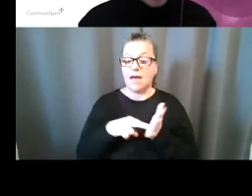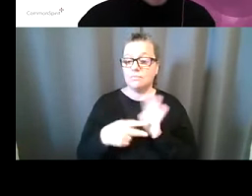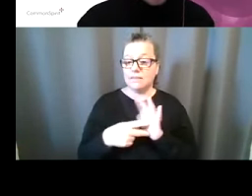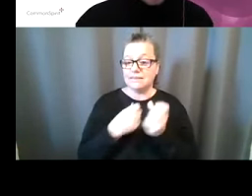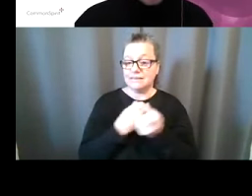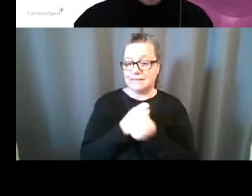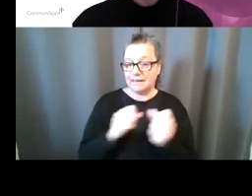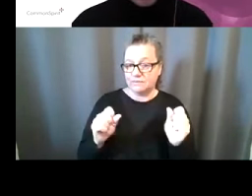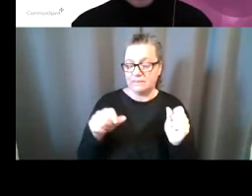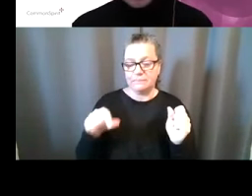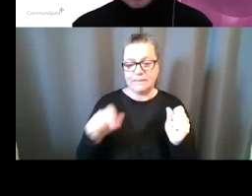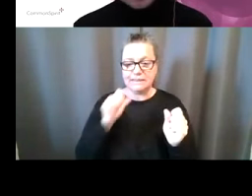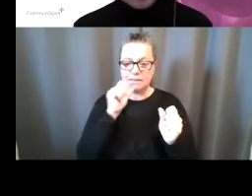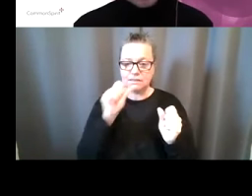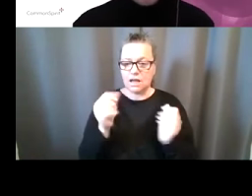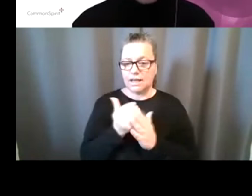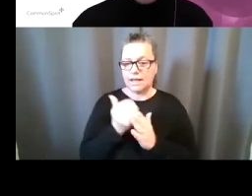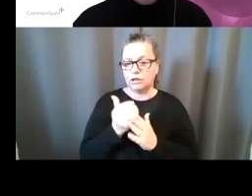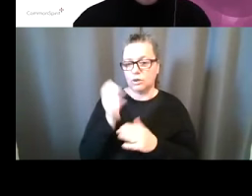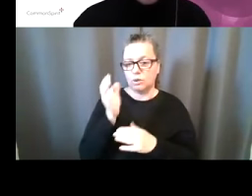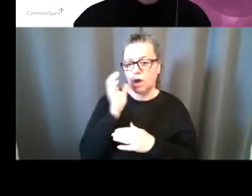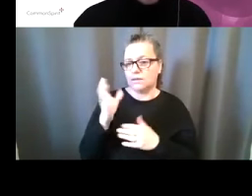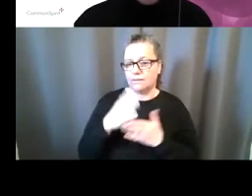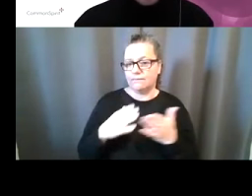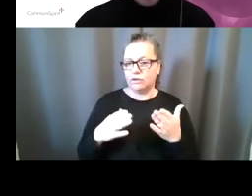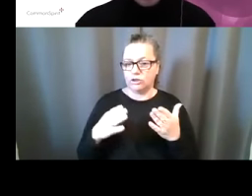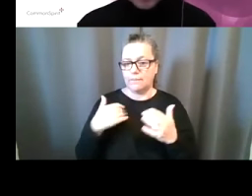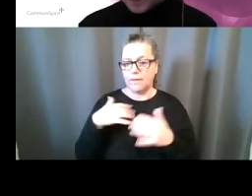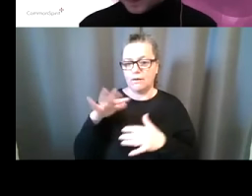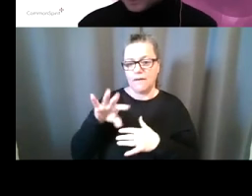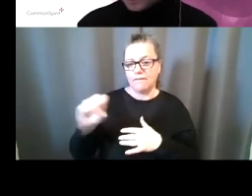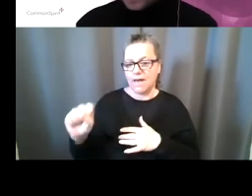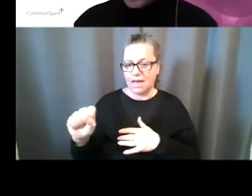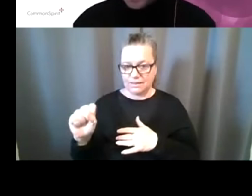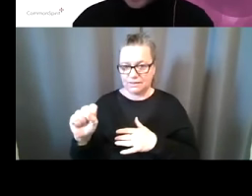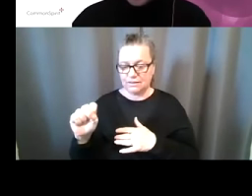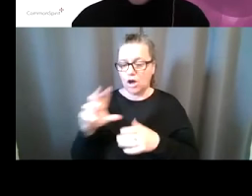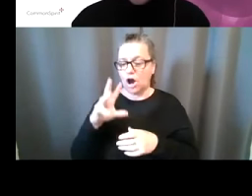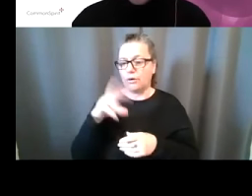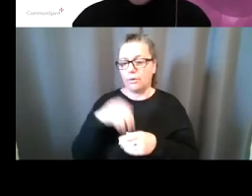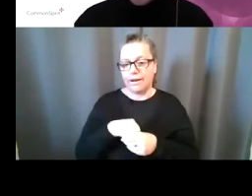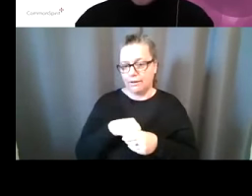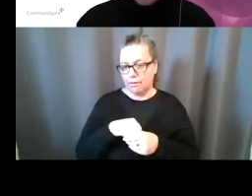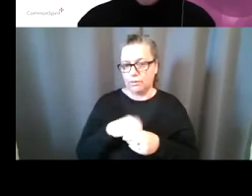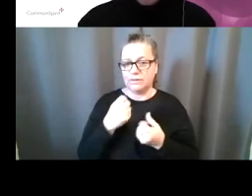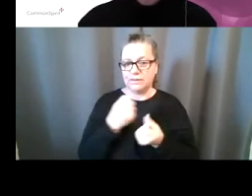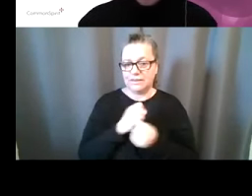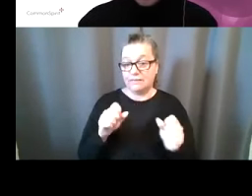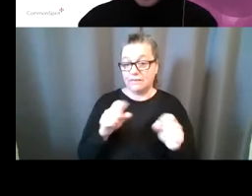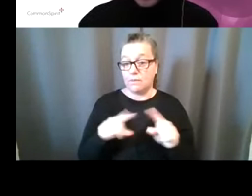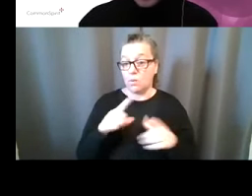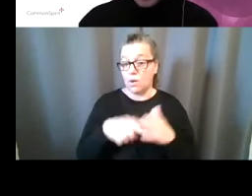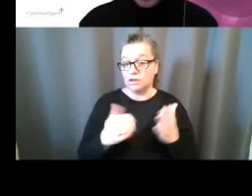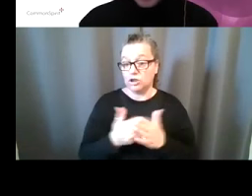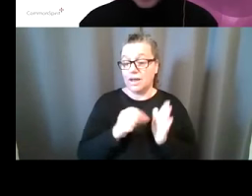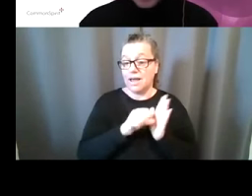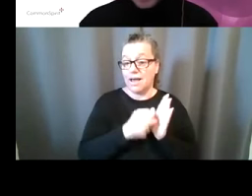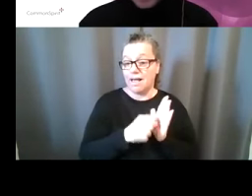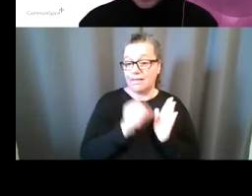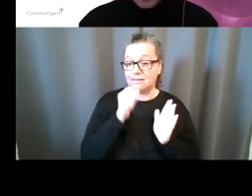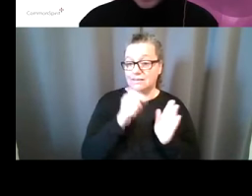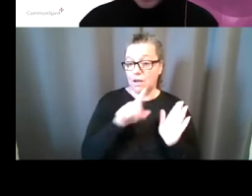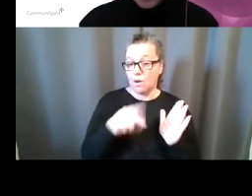a new concept for some companies, as their 5S framework already includes safety. But what's new about this is that it highlights not just